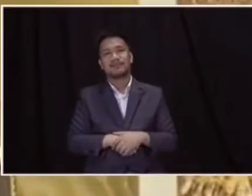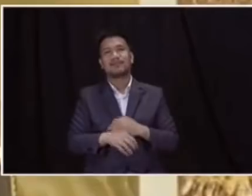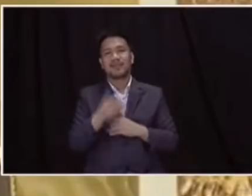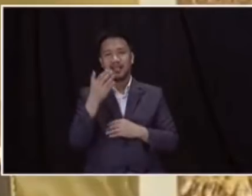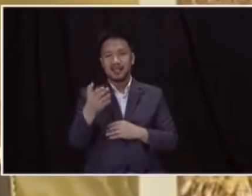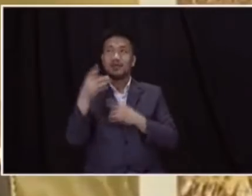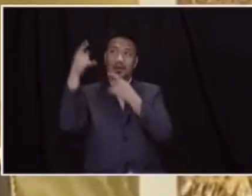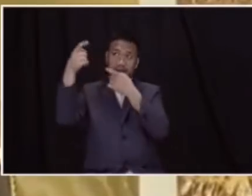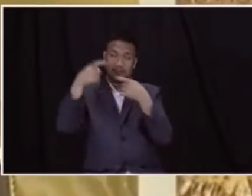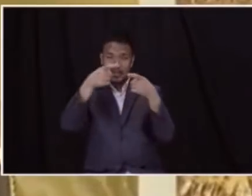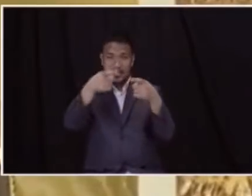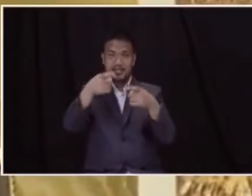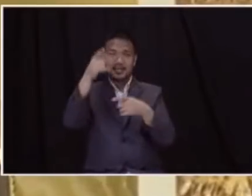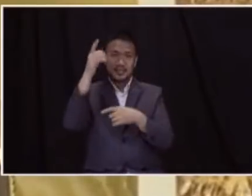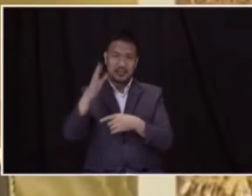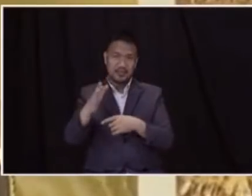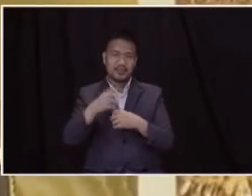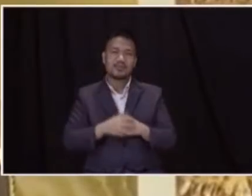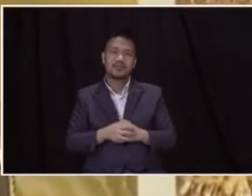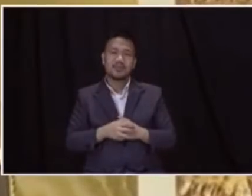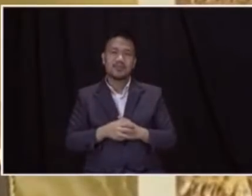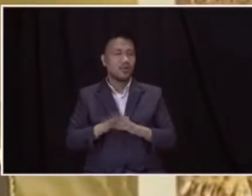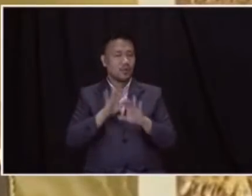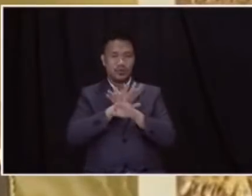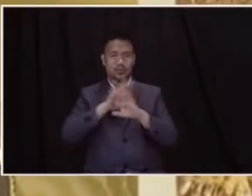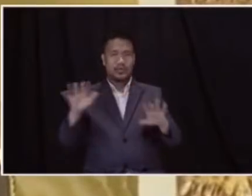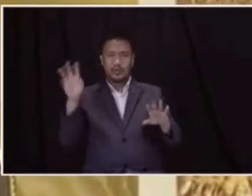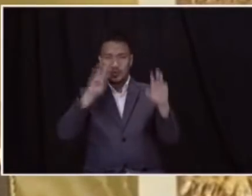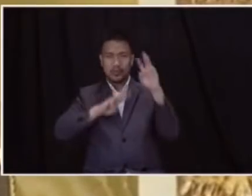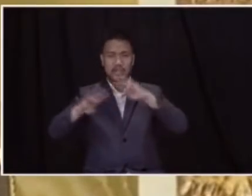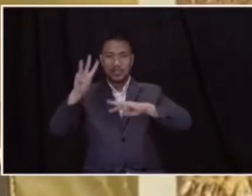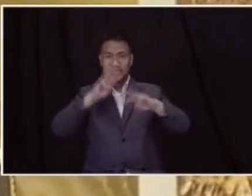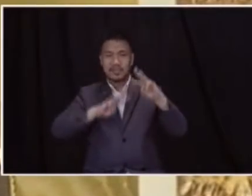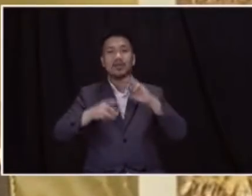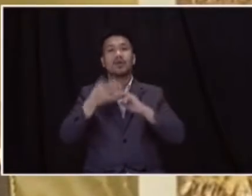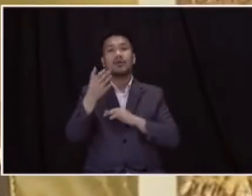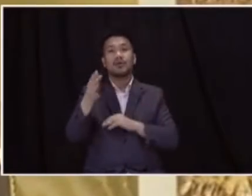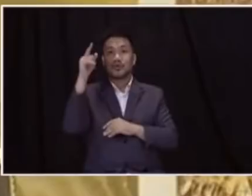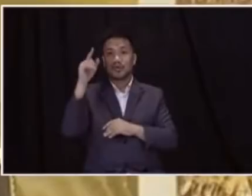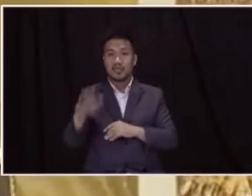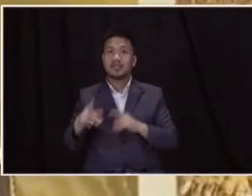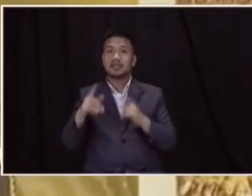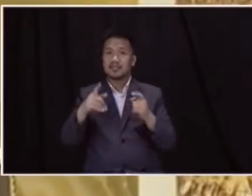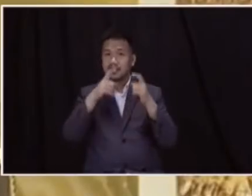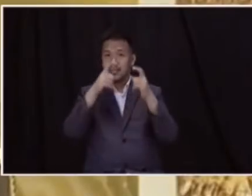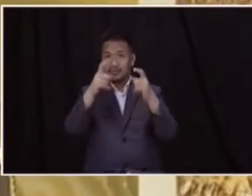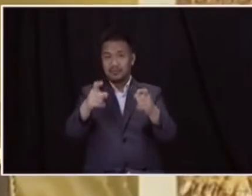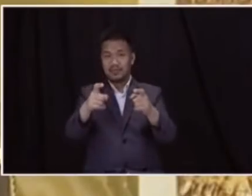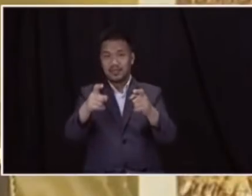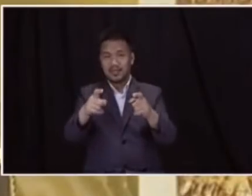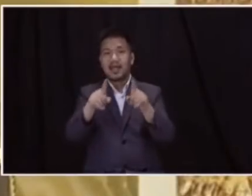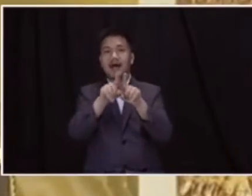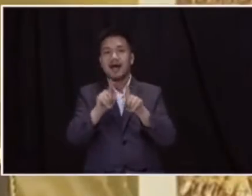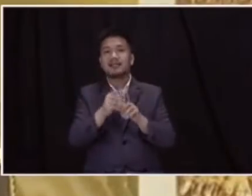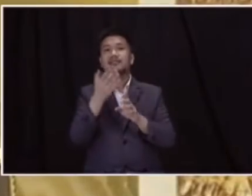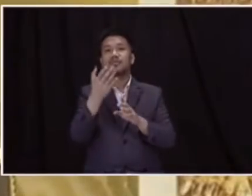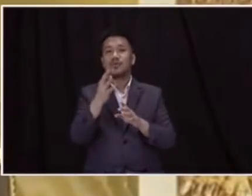ang biyaya ng Diyos. Don't worry. You are God's gift as you